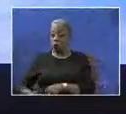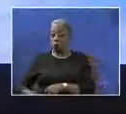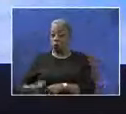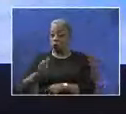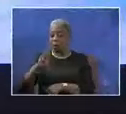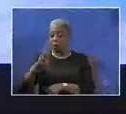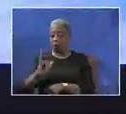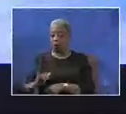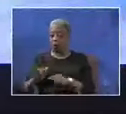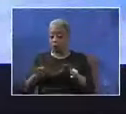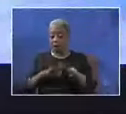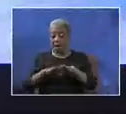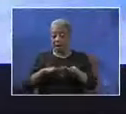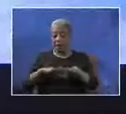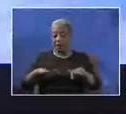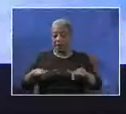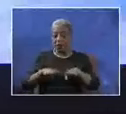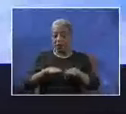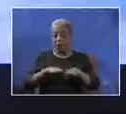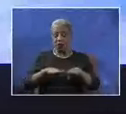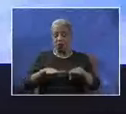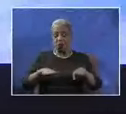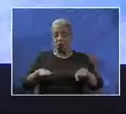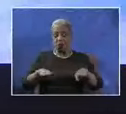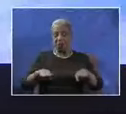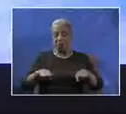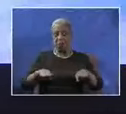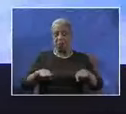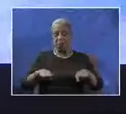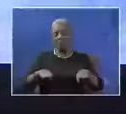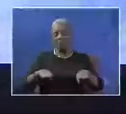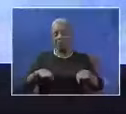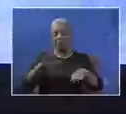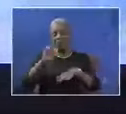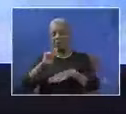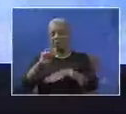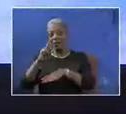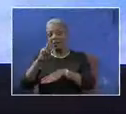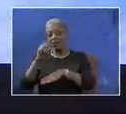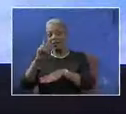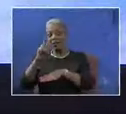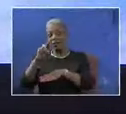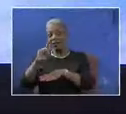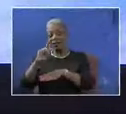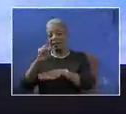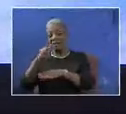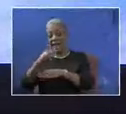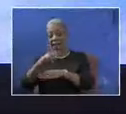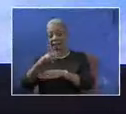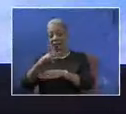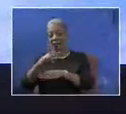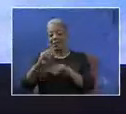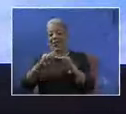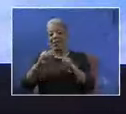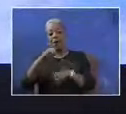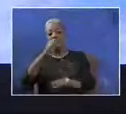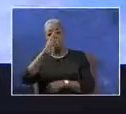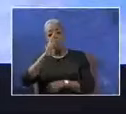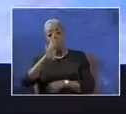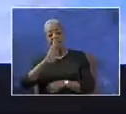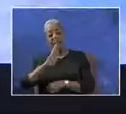of Araunah, the Jebusite, In other words, God